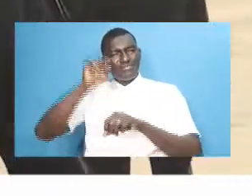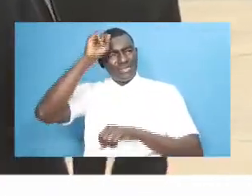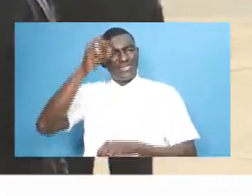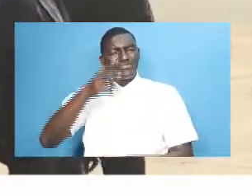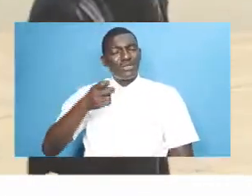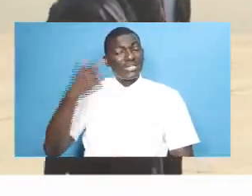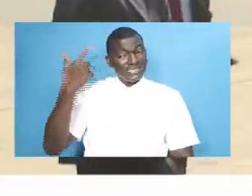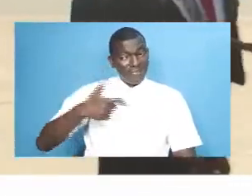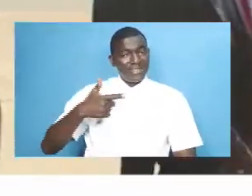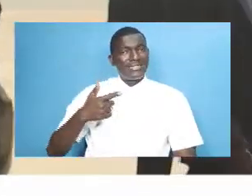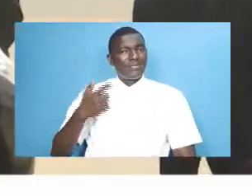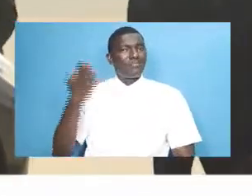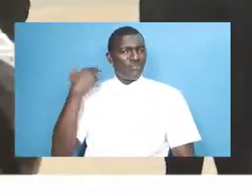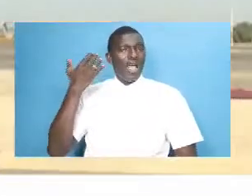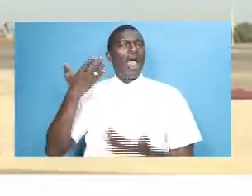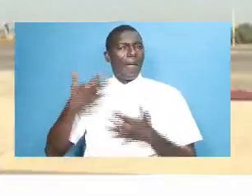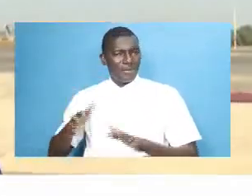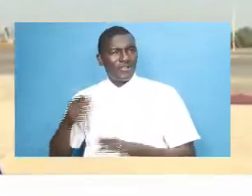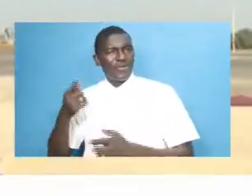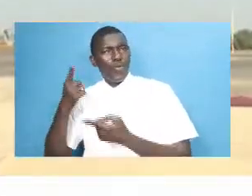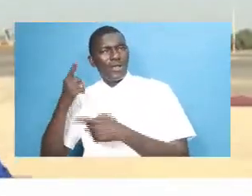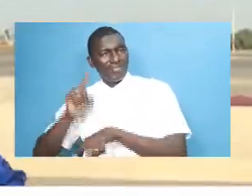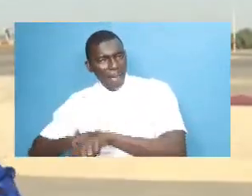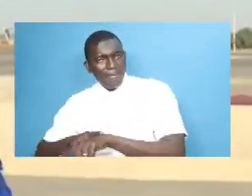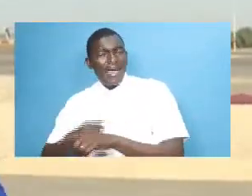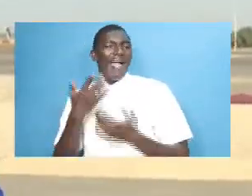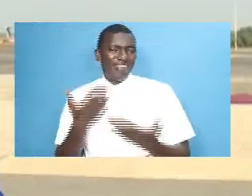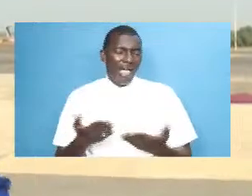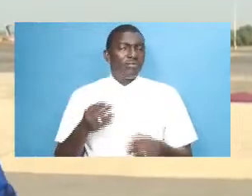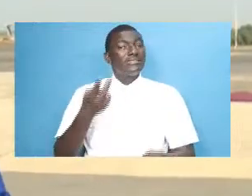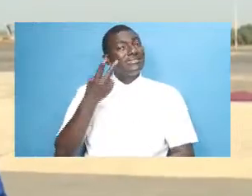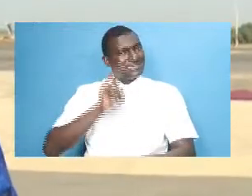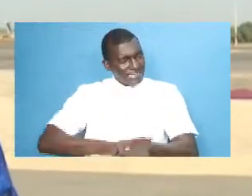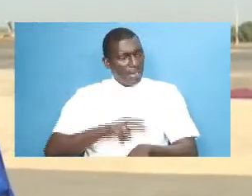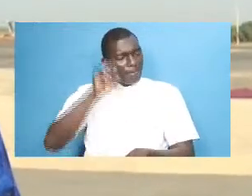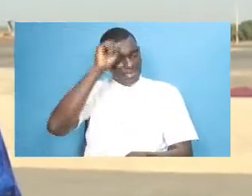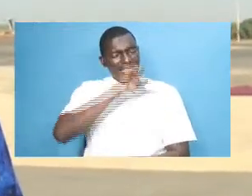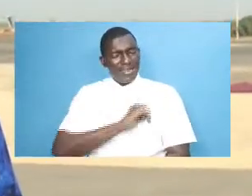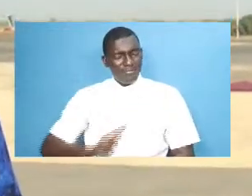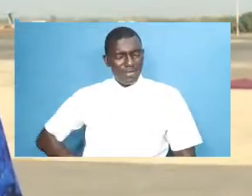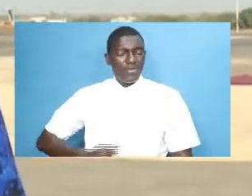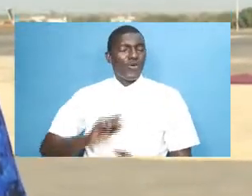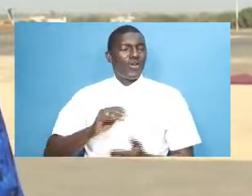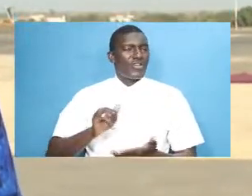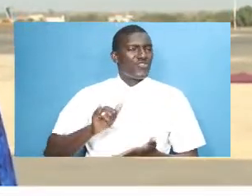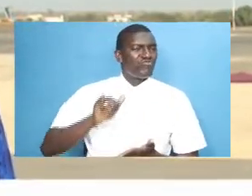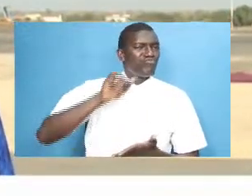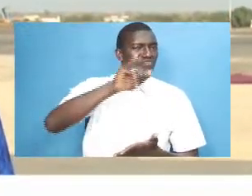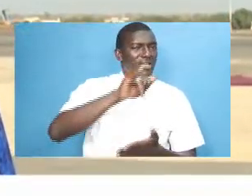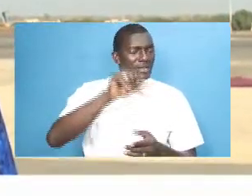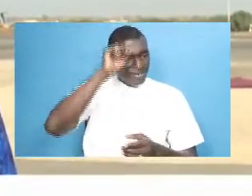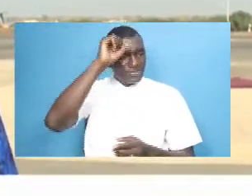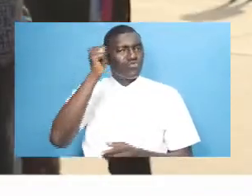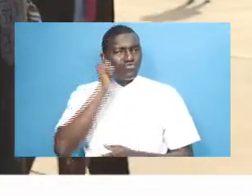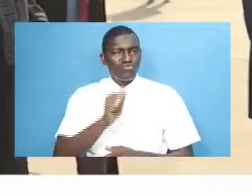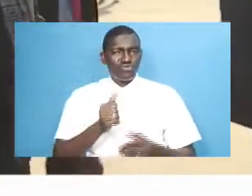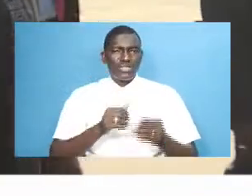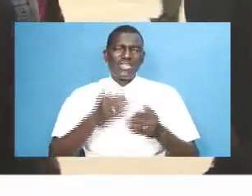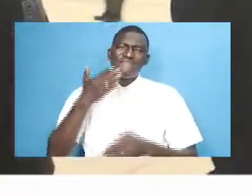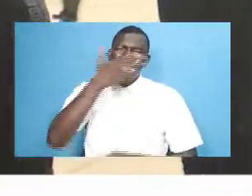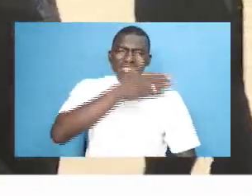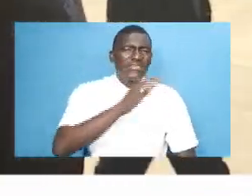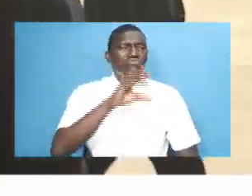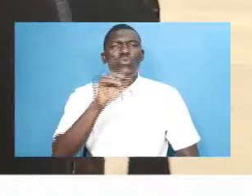And according to a statement issued by the State House, announcing this latest visit by the president, is that the president will use the visit to further